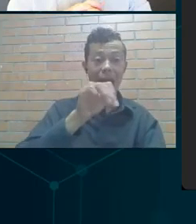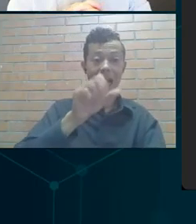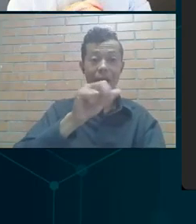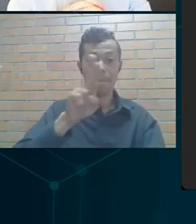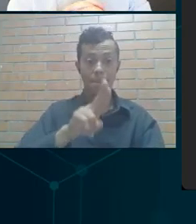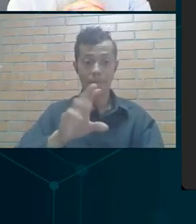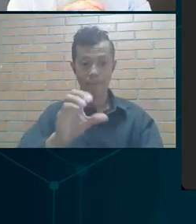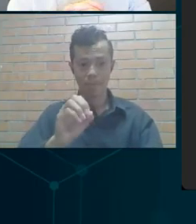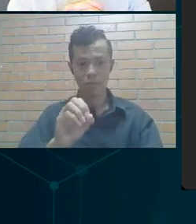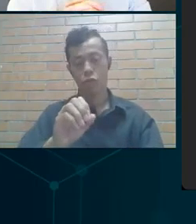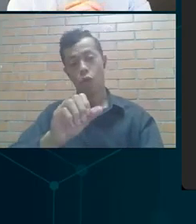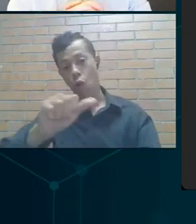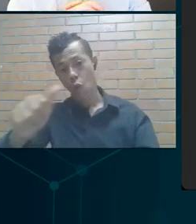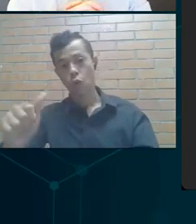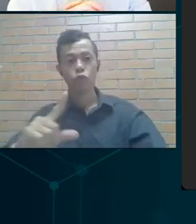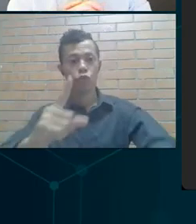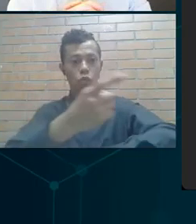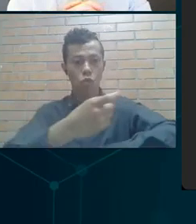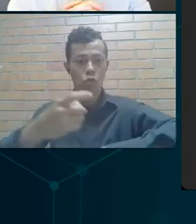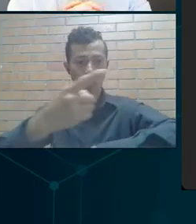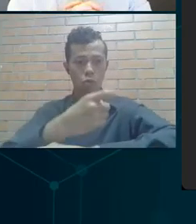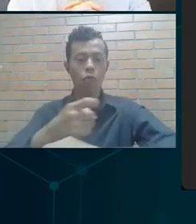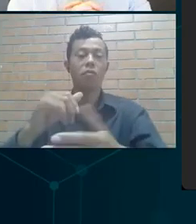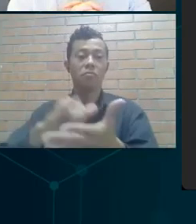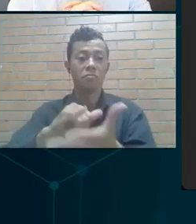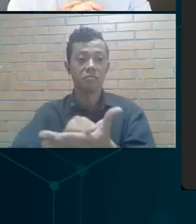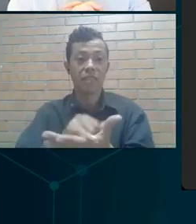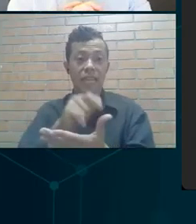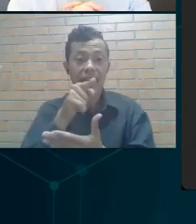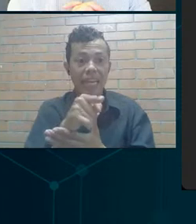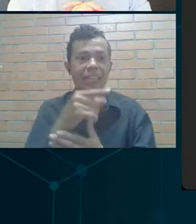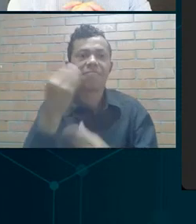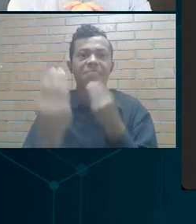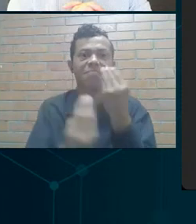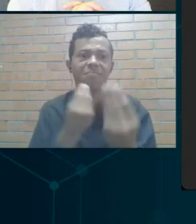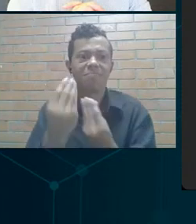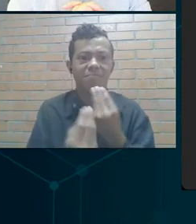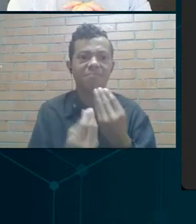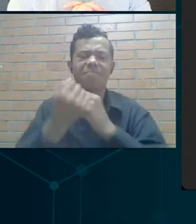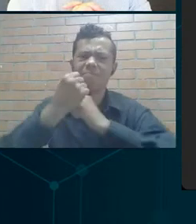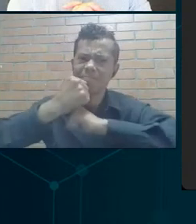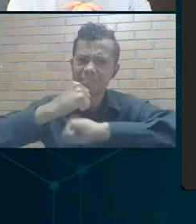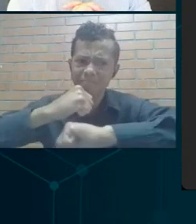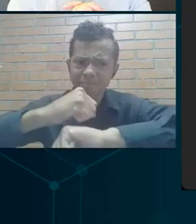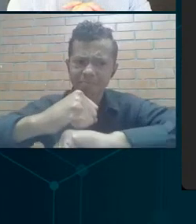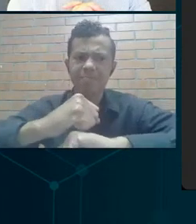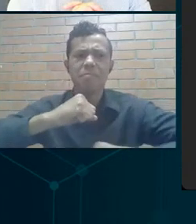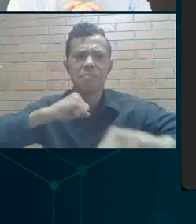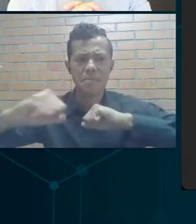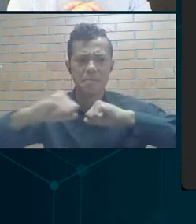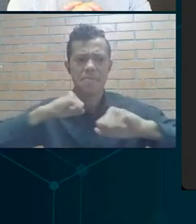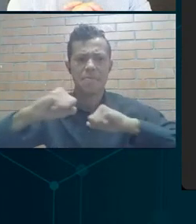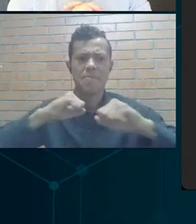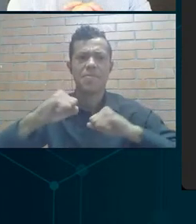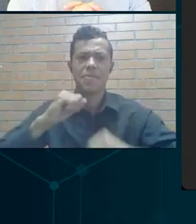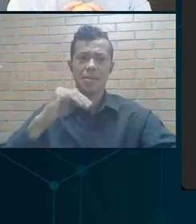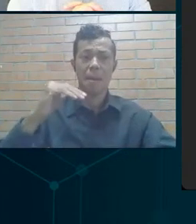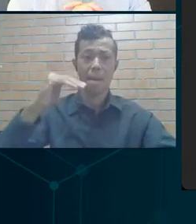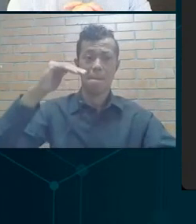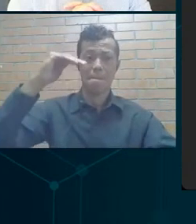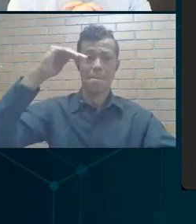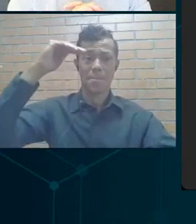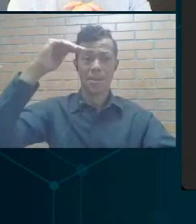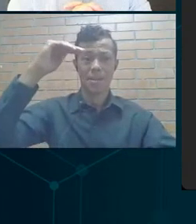that you won't actually stay on that website. And you see today the quality of websites such